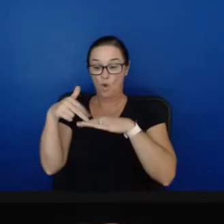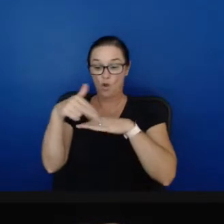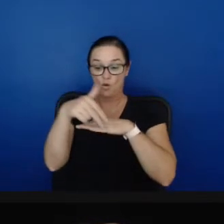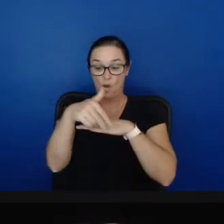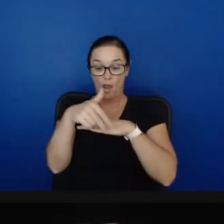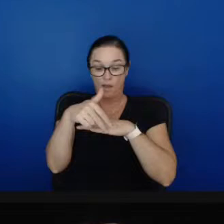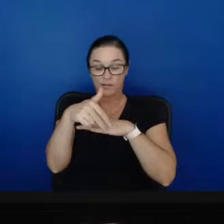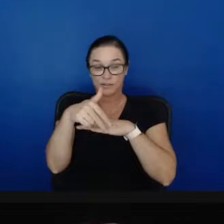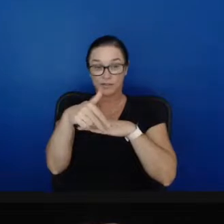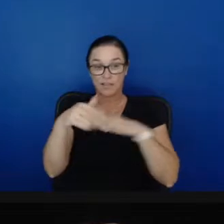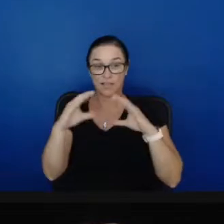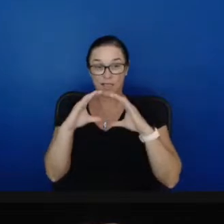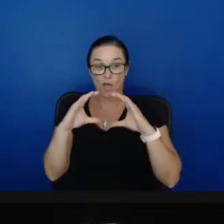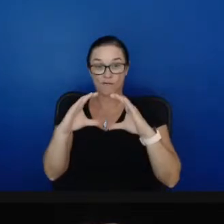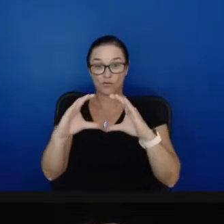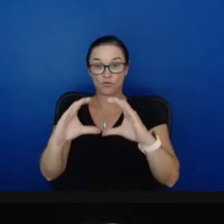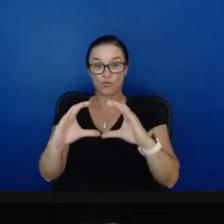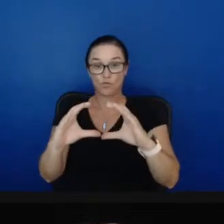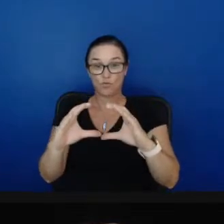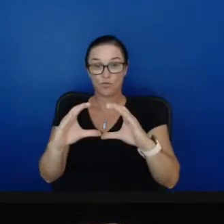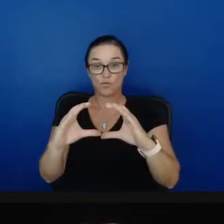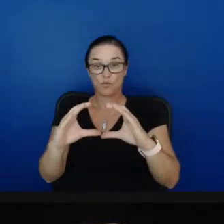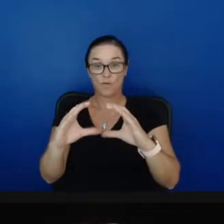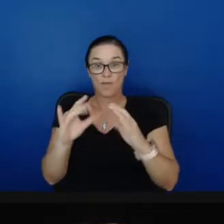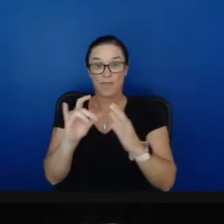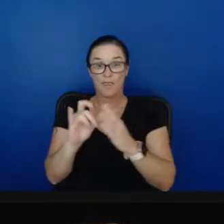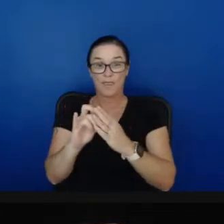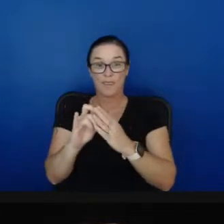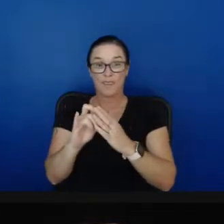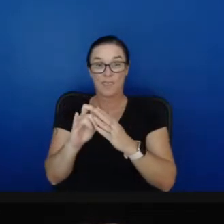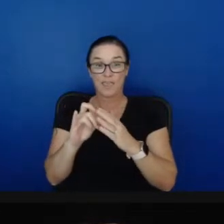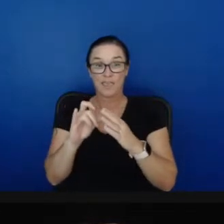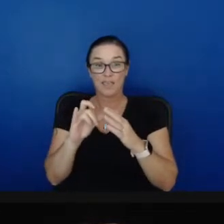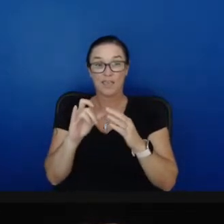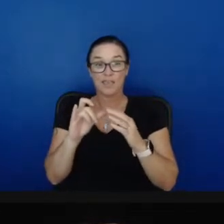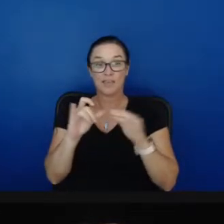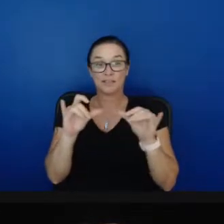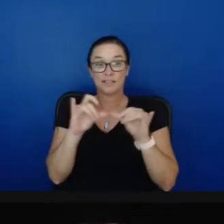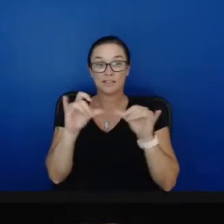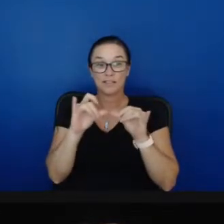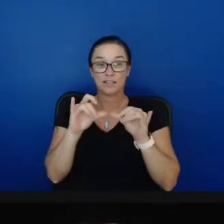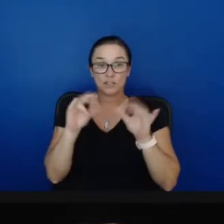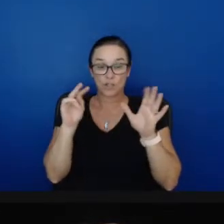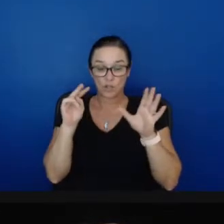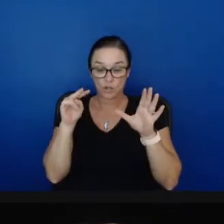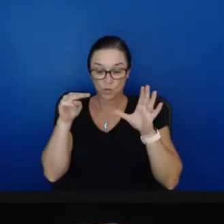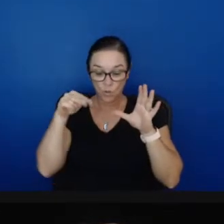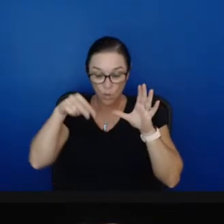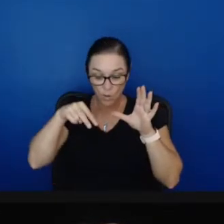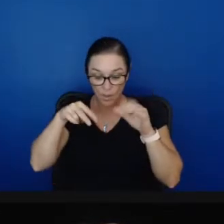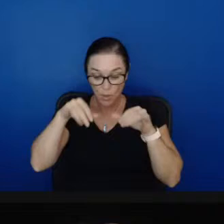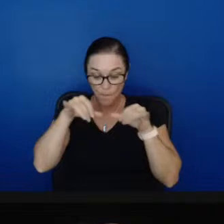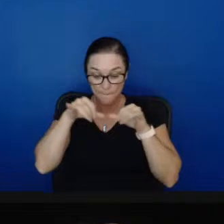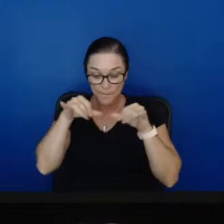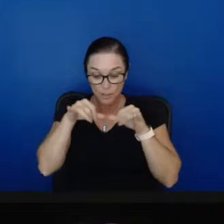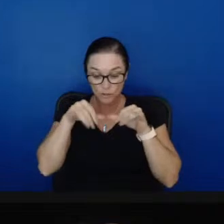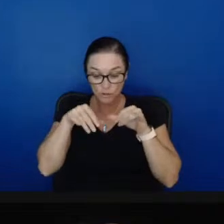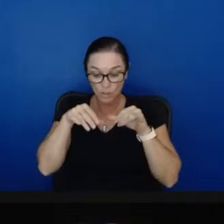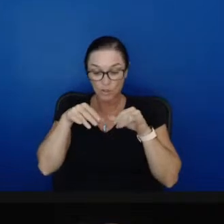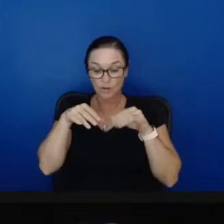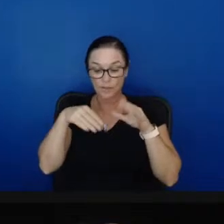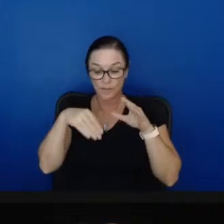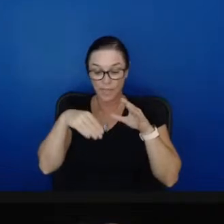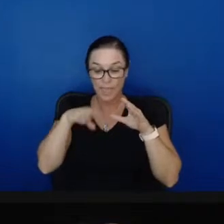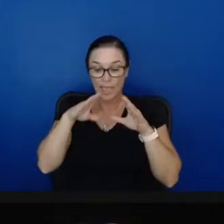with distance along the bottom here. And you just look through that little instrument and you measure the angle, the tilt angle